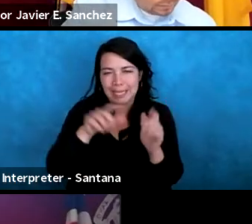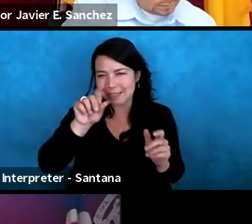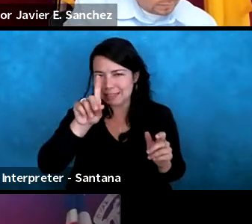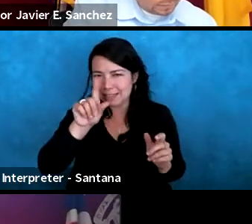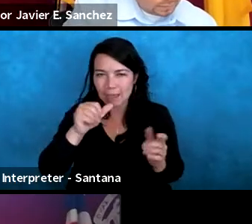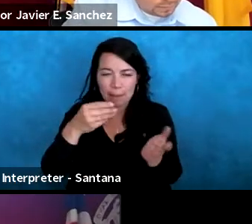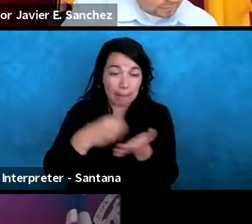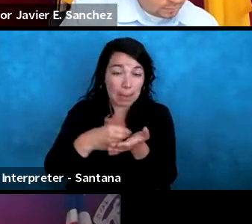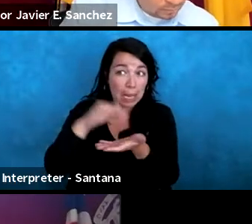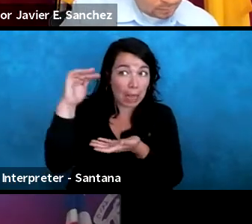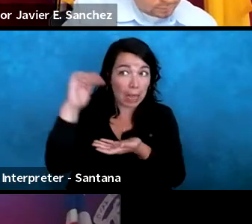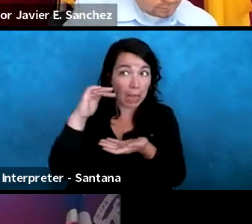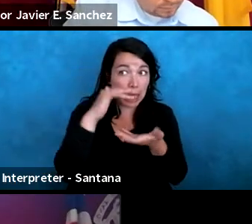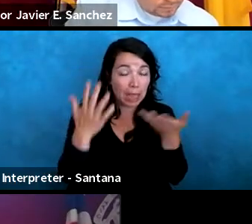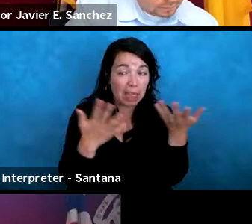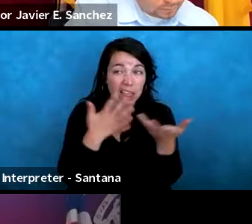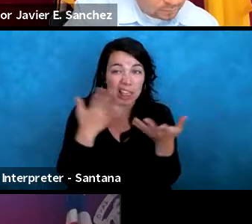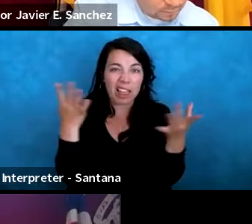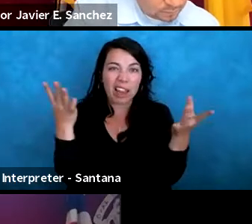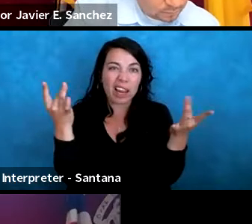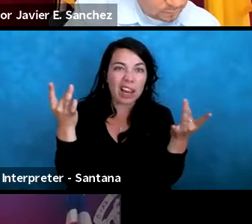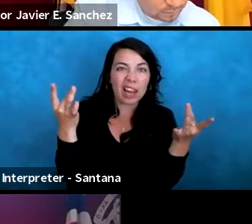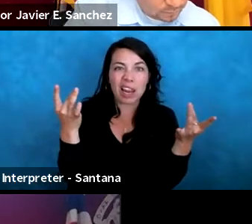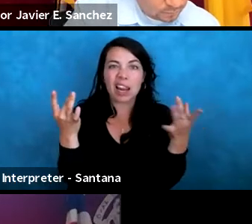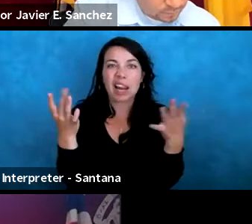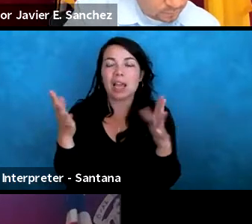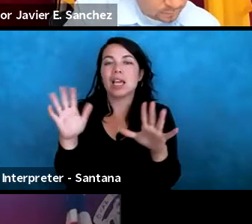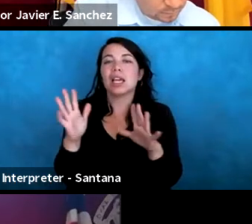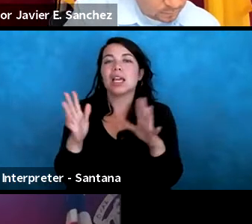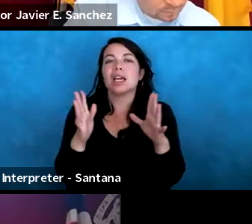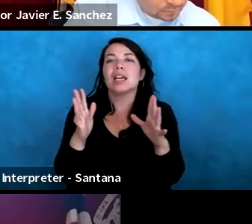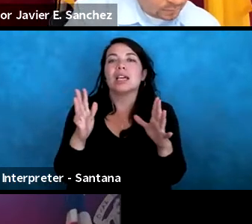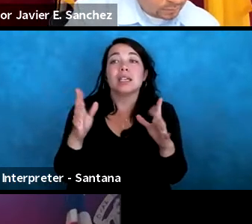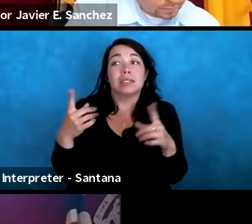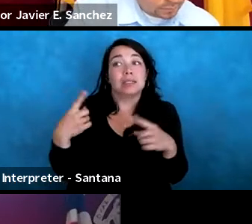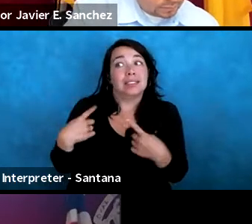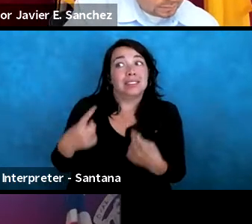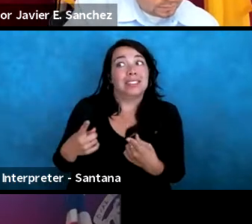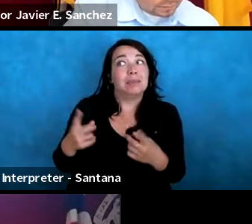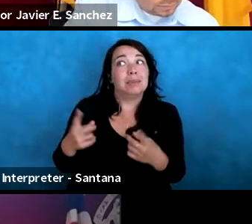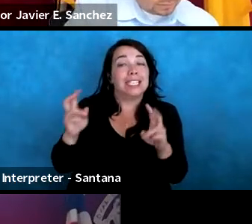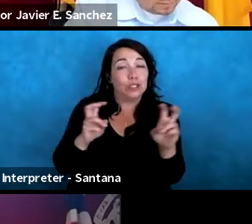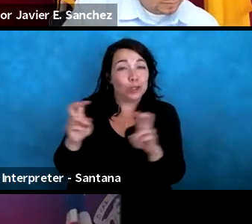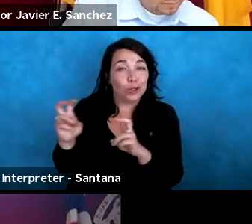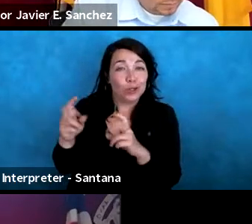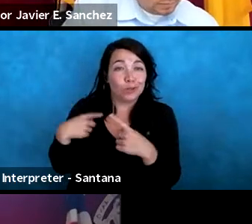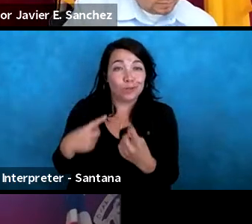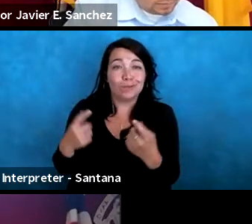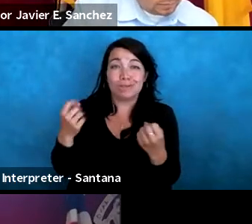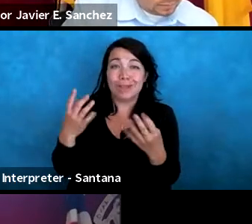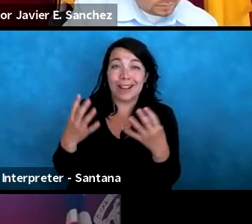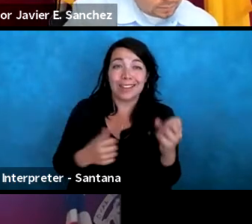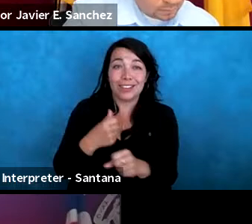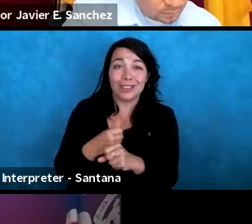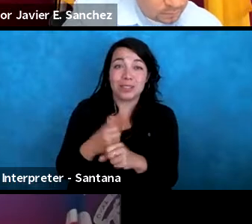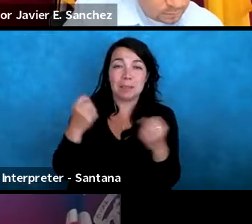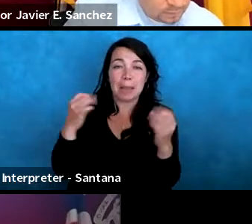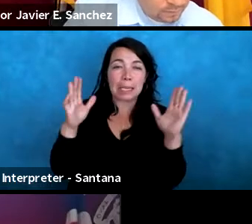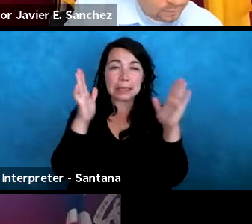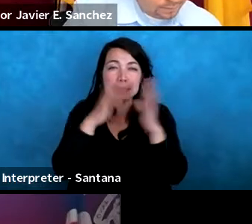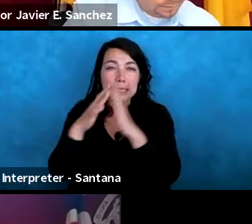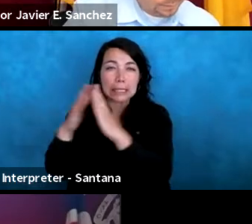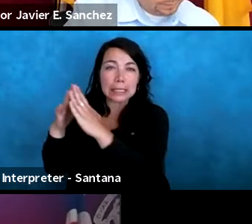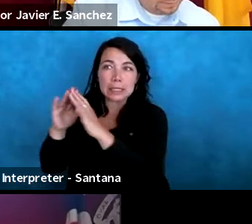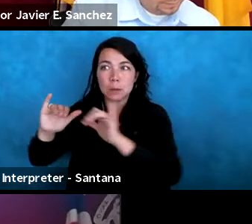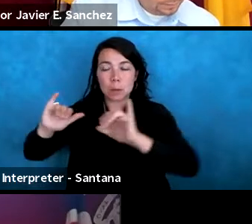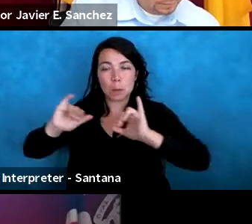for almost as long as I've been alive. Most cities like us, we're not alone in this by any means, are still struggling through decades later